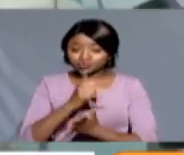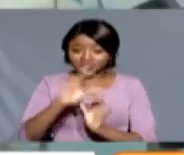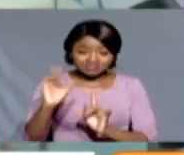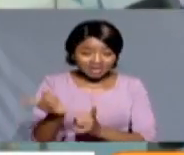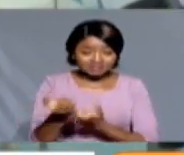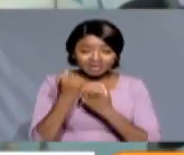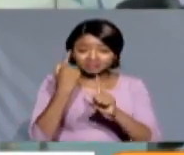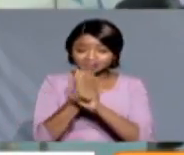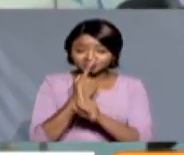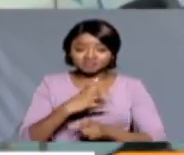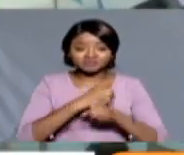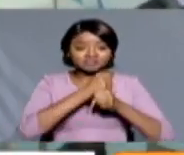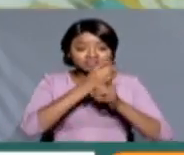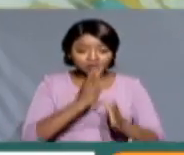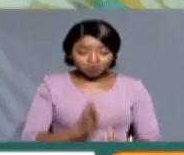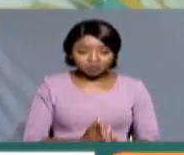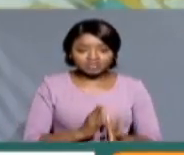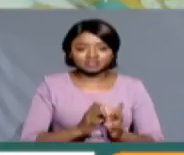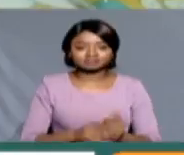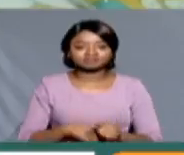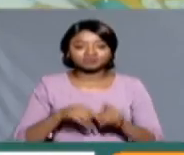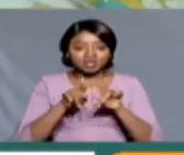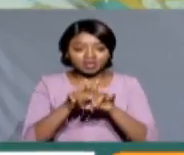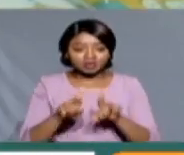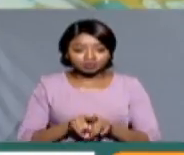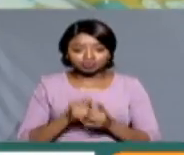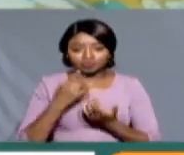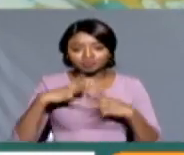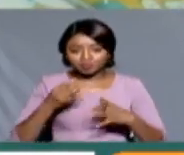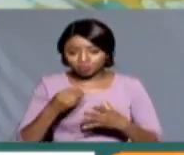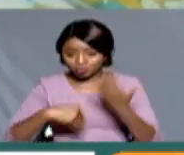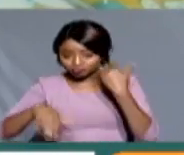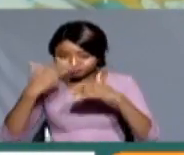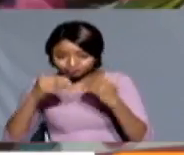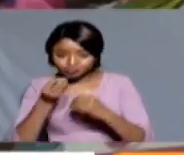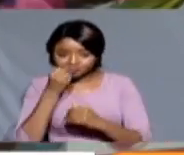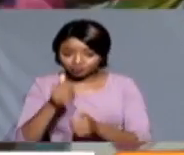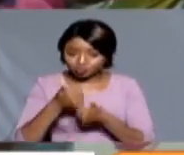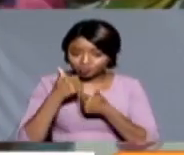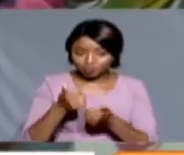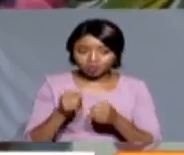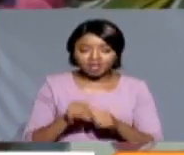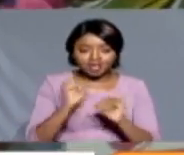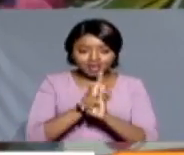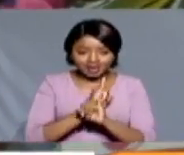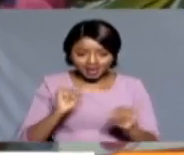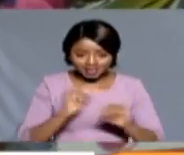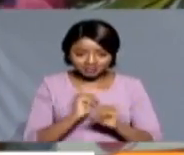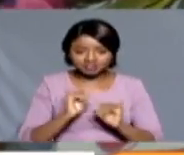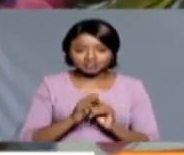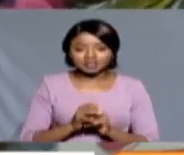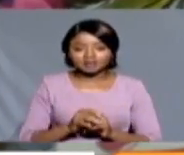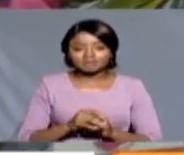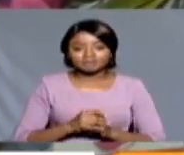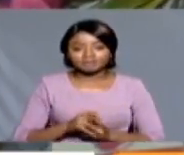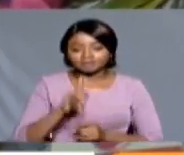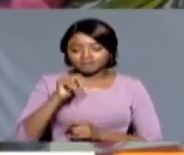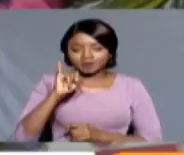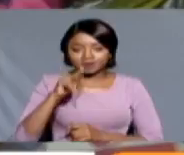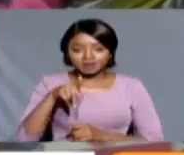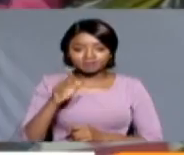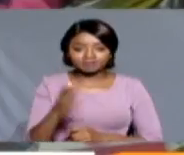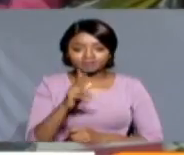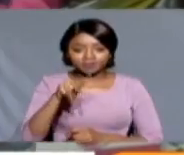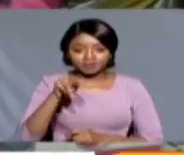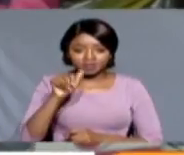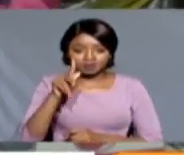of stakeholders, including medical care givers, nutritionists, as well as Premium Hygiene, which owns Nip-Nap, wanted